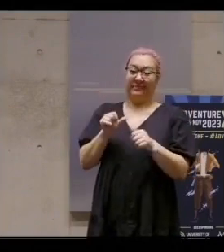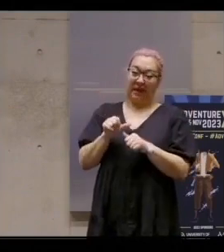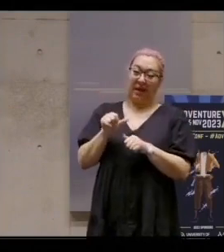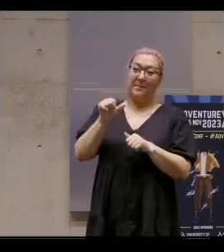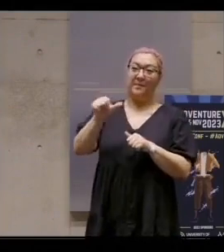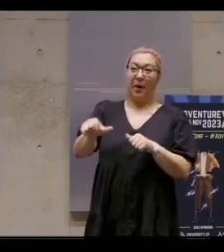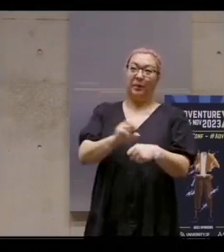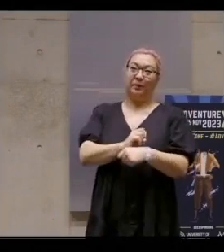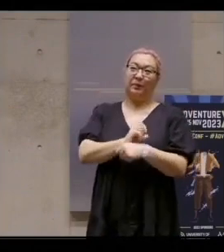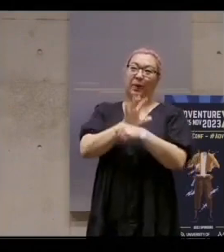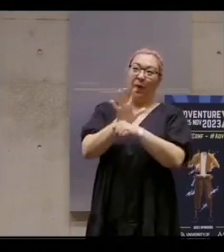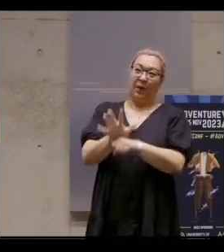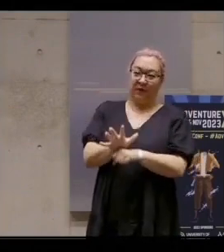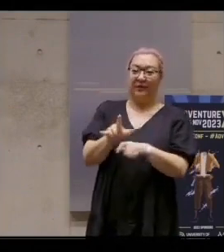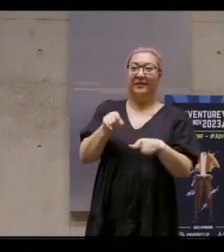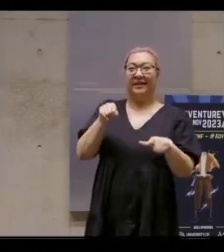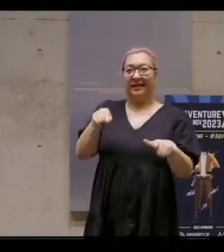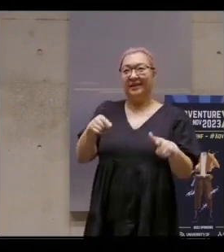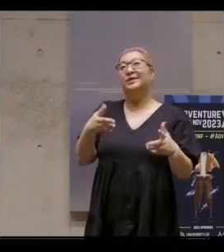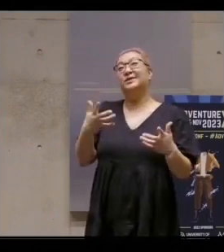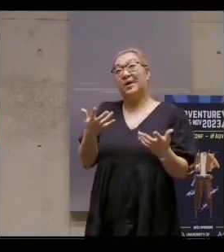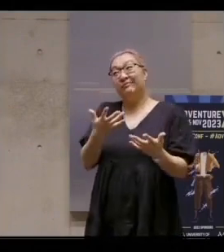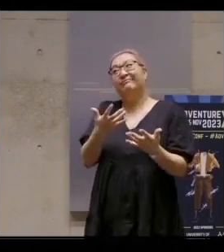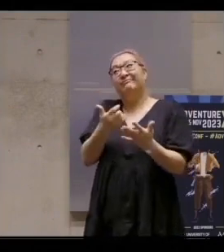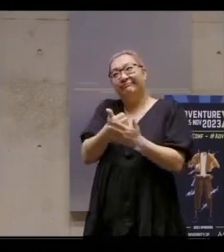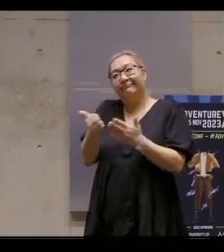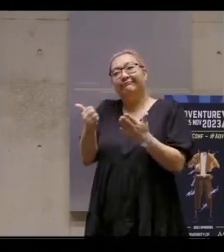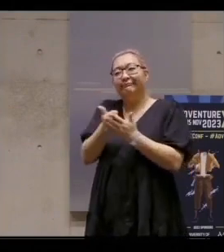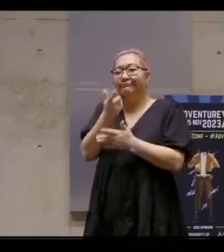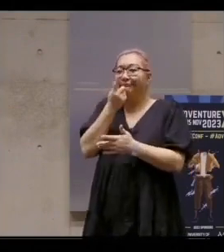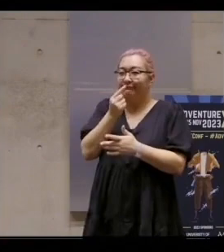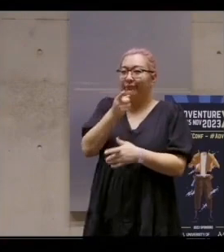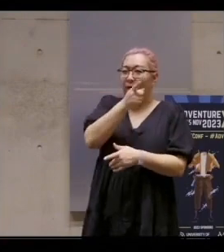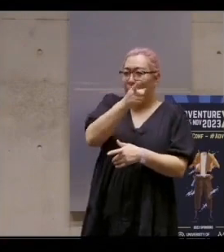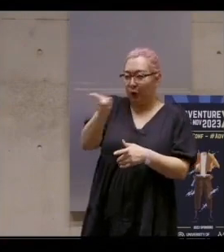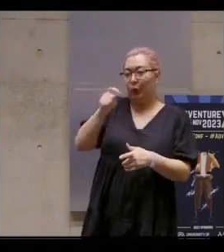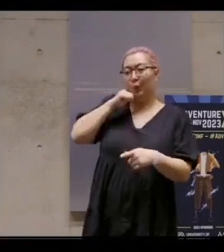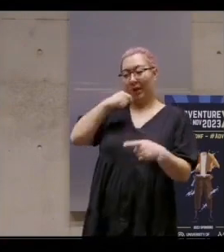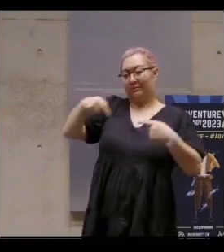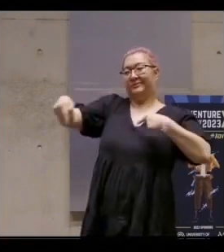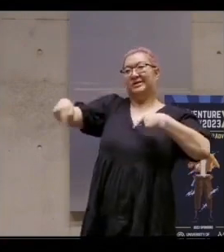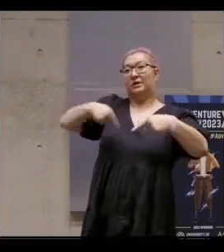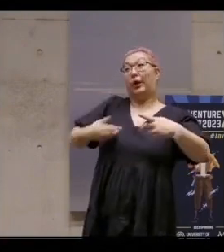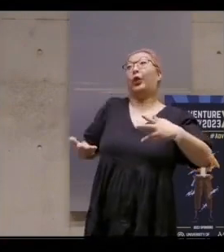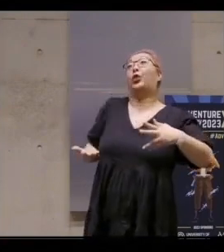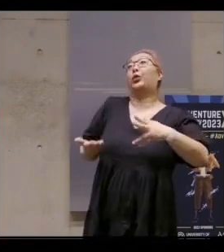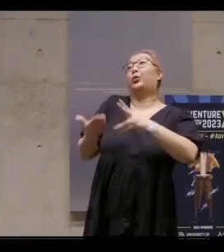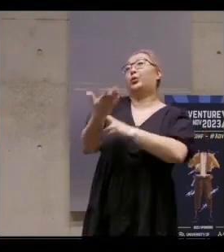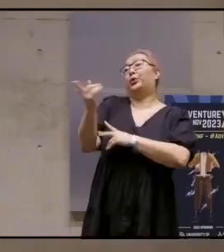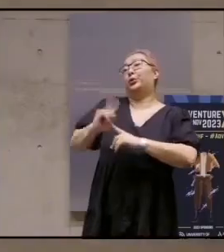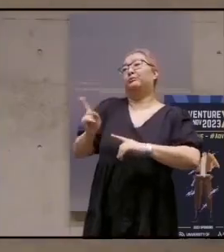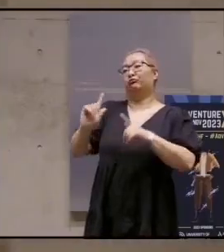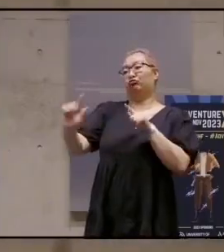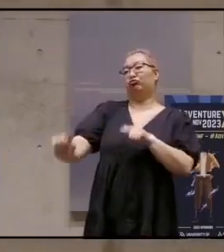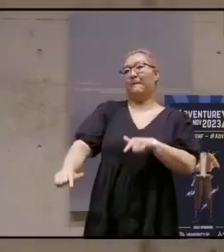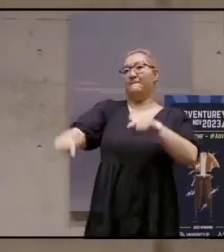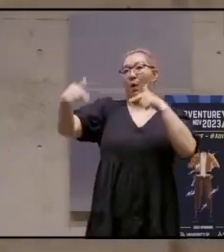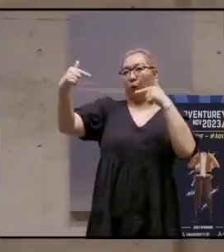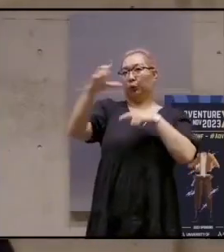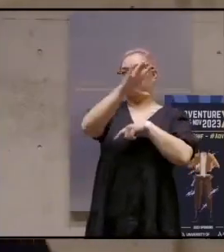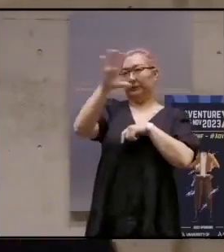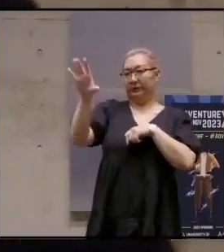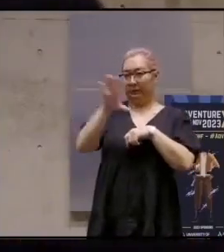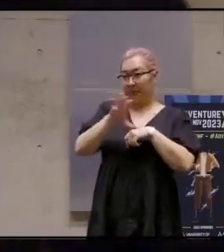remotely directing a session. So most things are actually going to stay the same. You'll still need to be there early. You'll still need